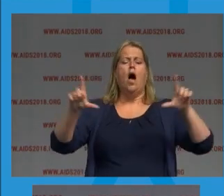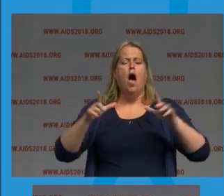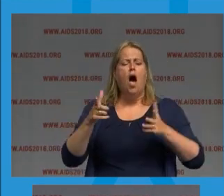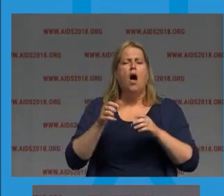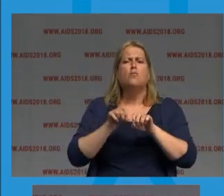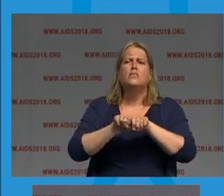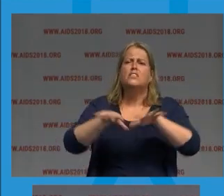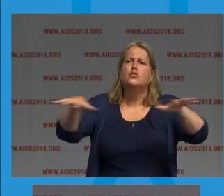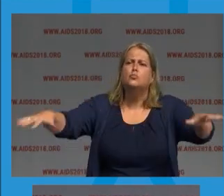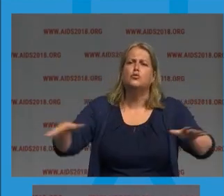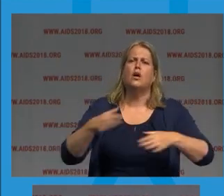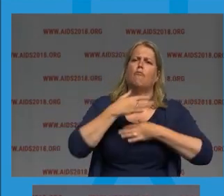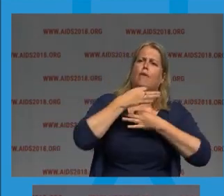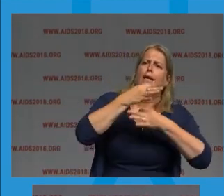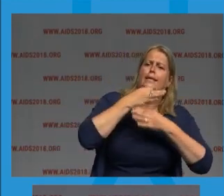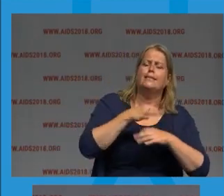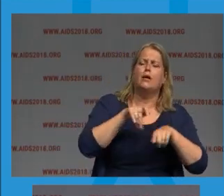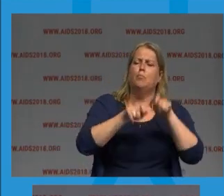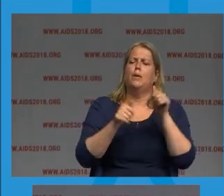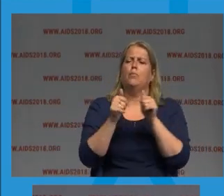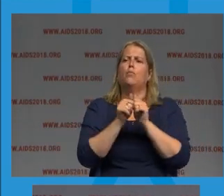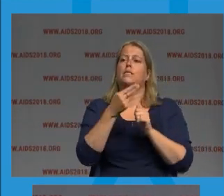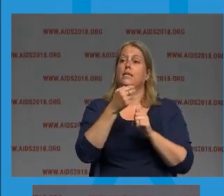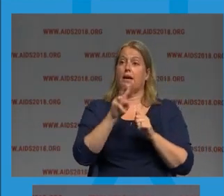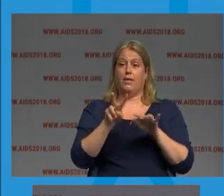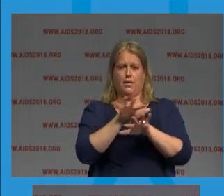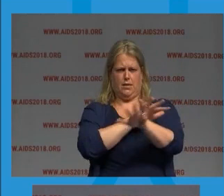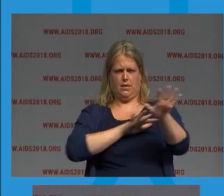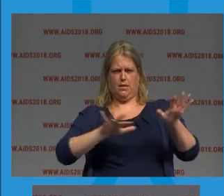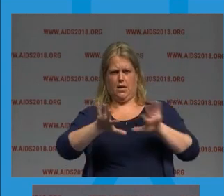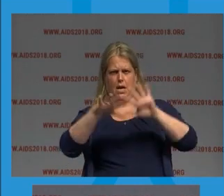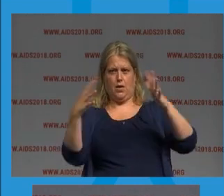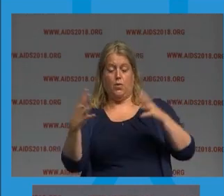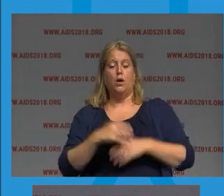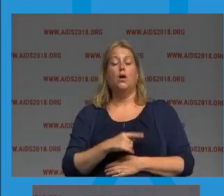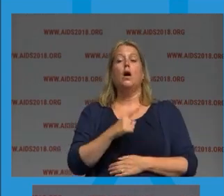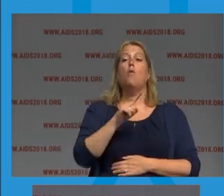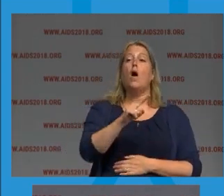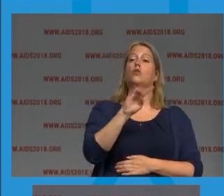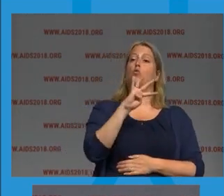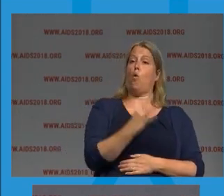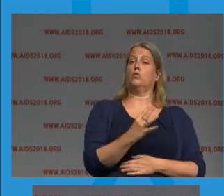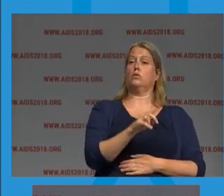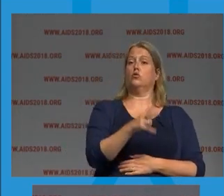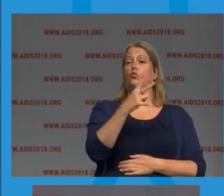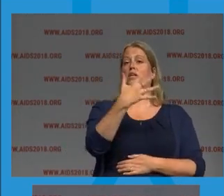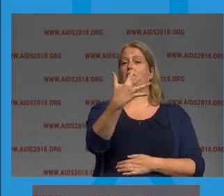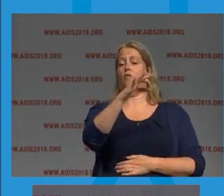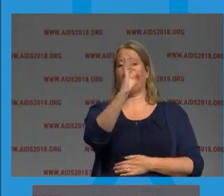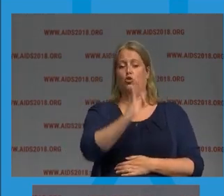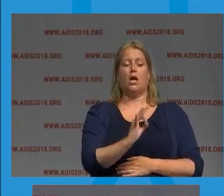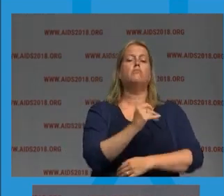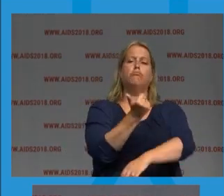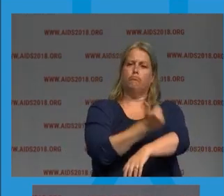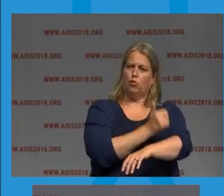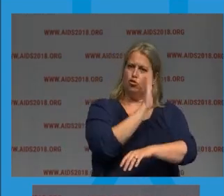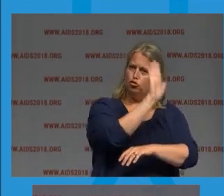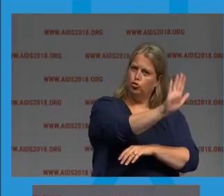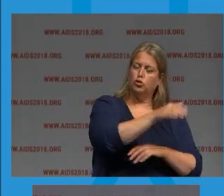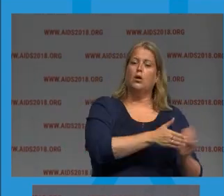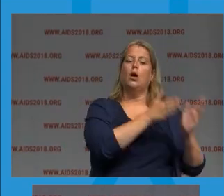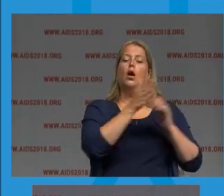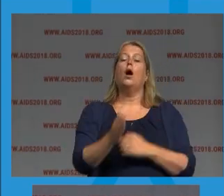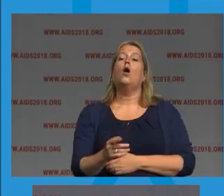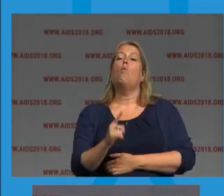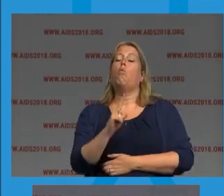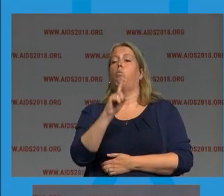risks among people living with HIV. And that is to say that about a quarter of the people are people who inject drugs. About a quarter are most likely